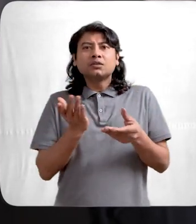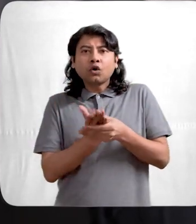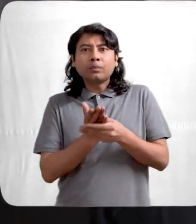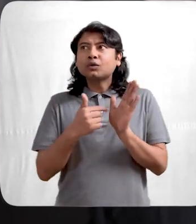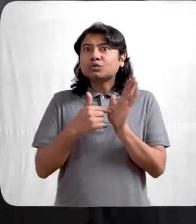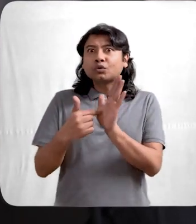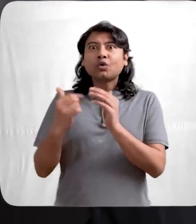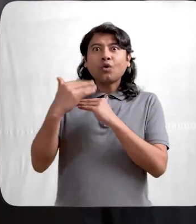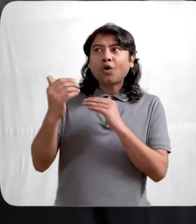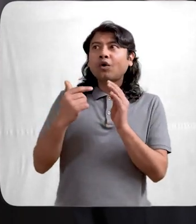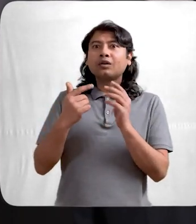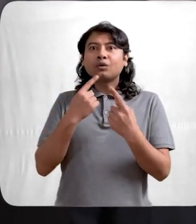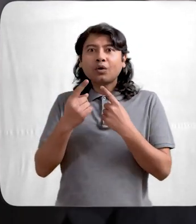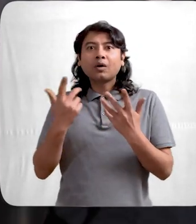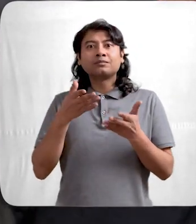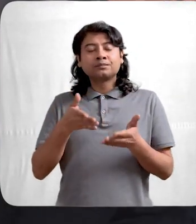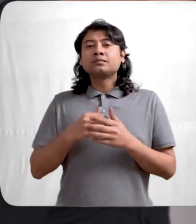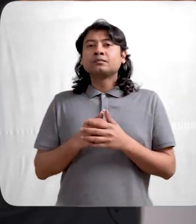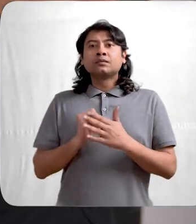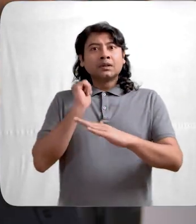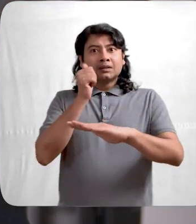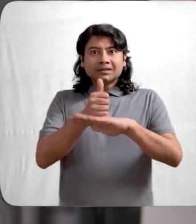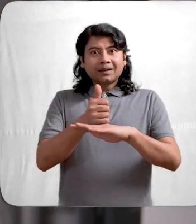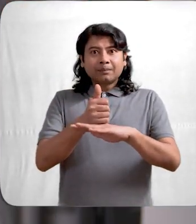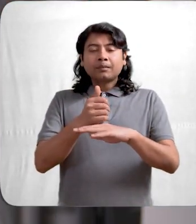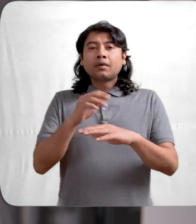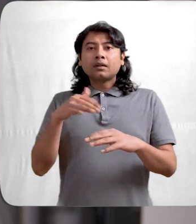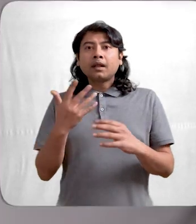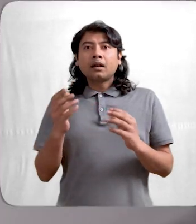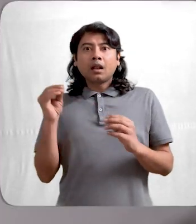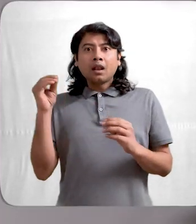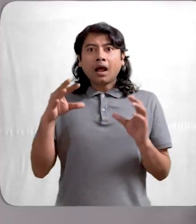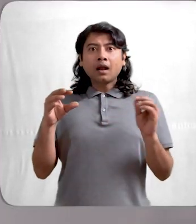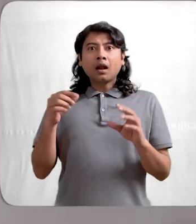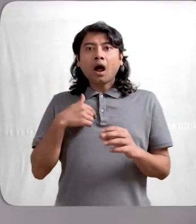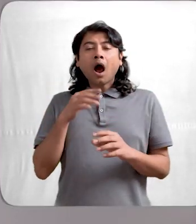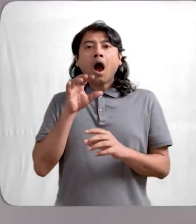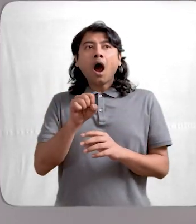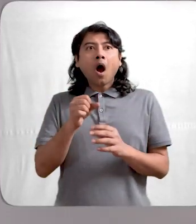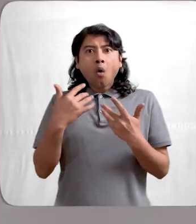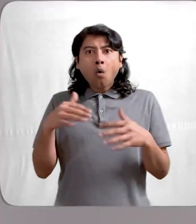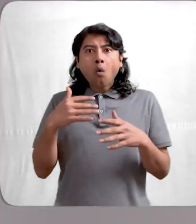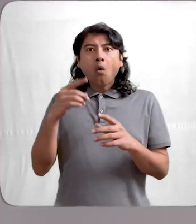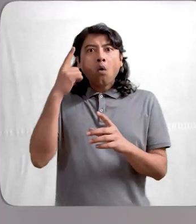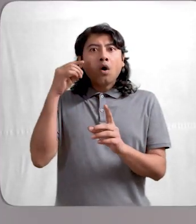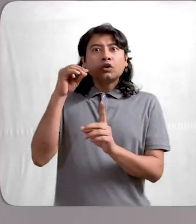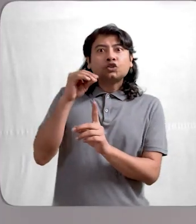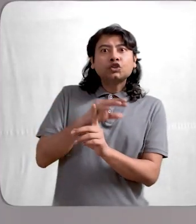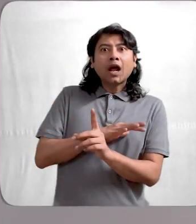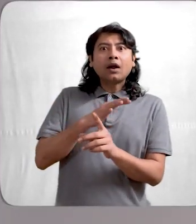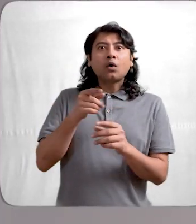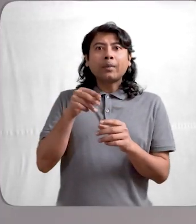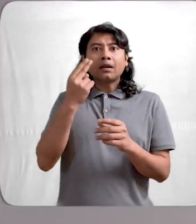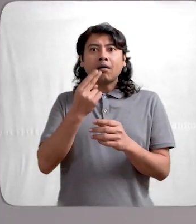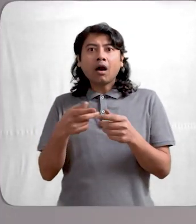it to somebody, how it will look in a photograph and all that. So I started lighting it up. Then I realized, okay, shadow becomes a very